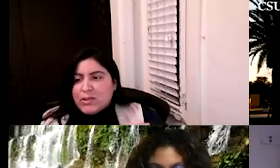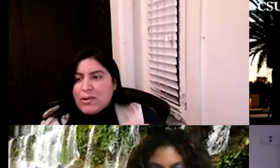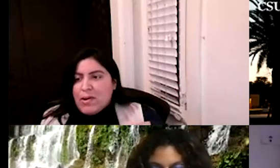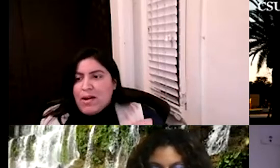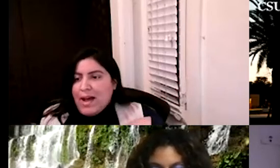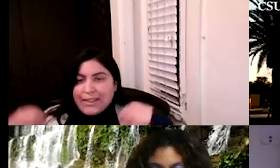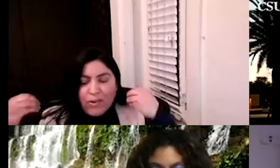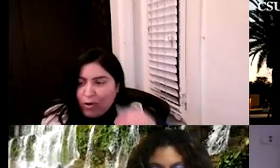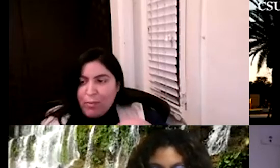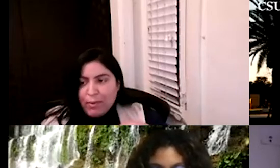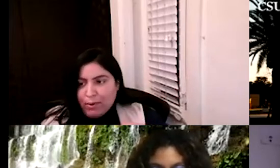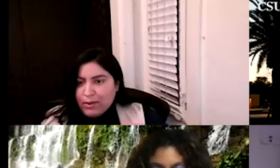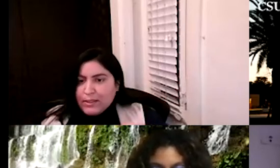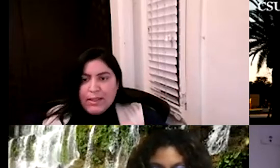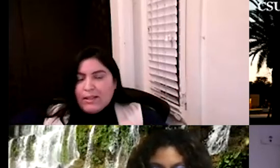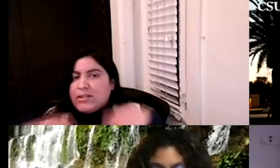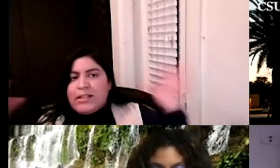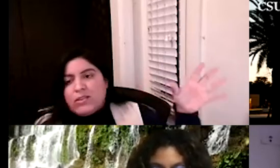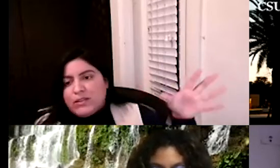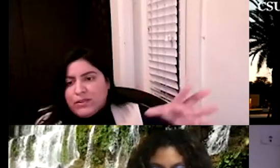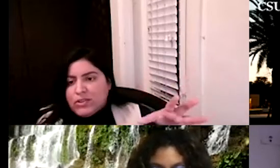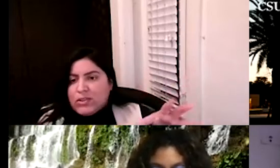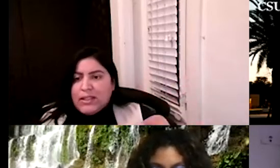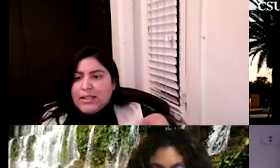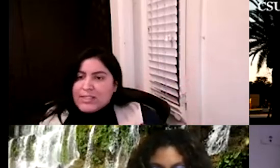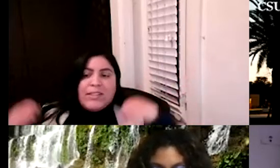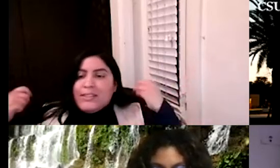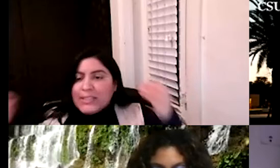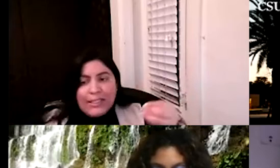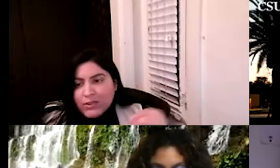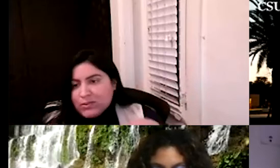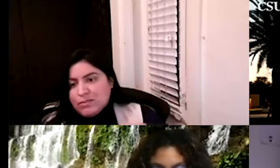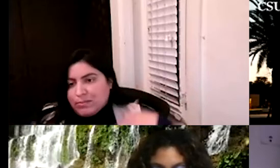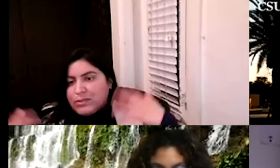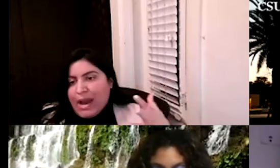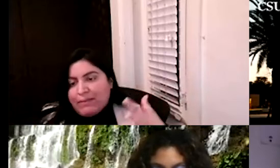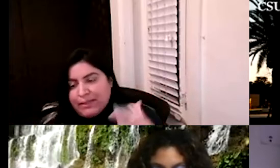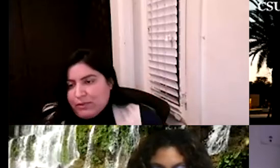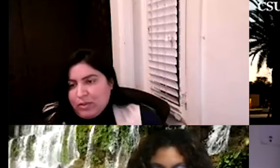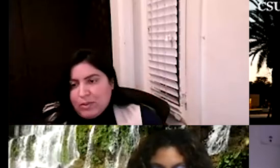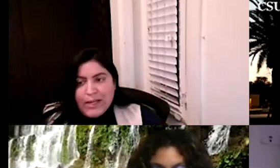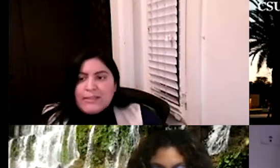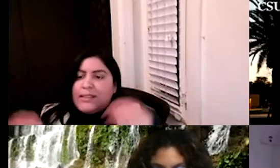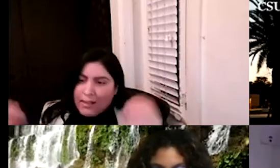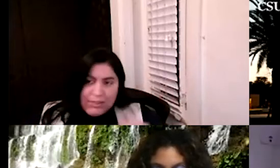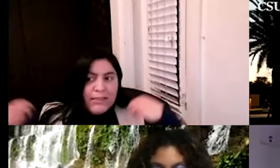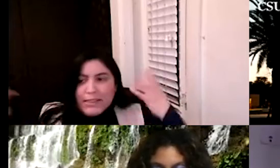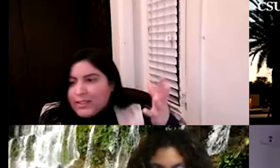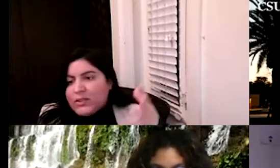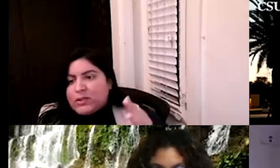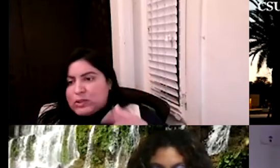do, at the core of my work and looking into the future is to continue to advocate for human rights,